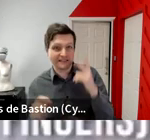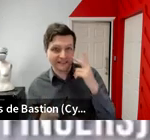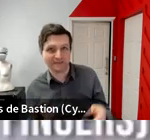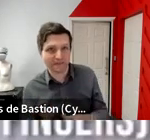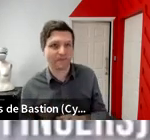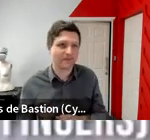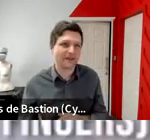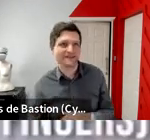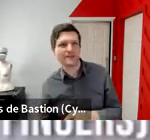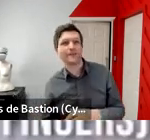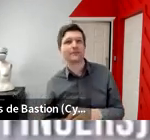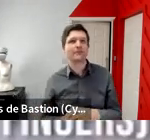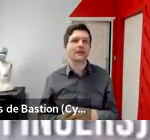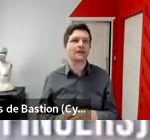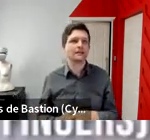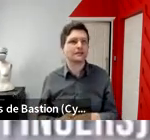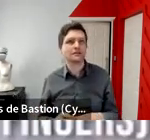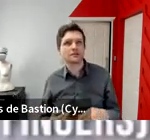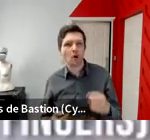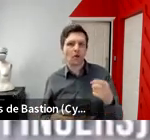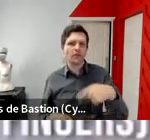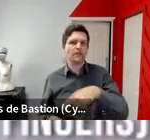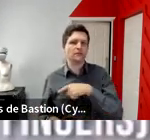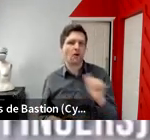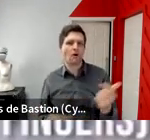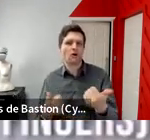other, even if it can't see it.